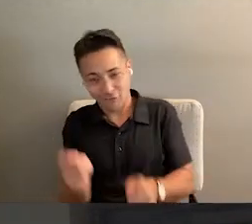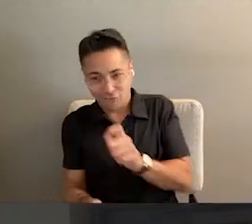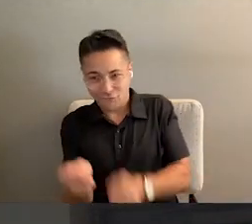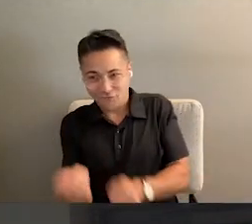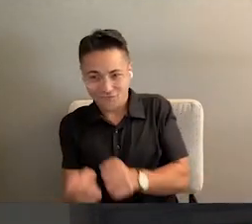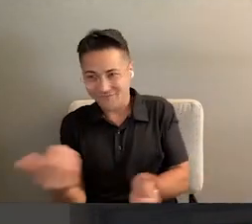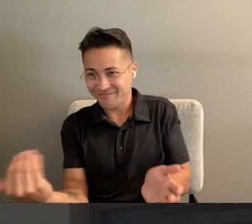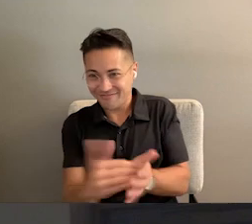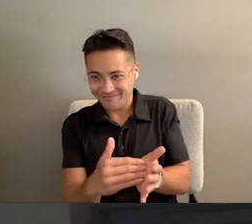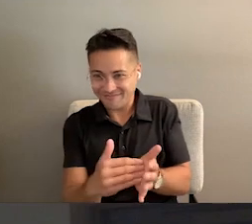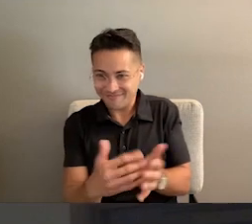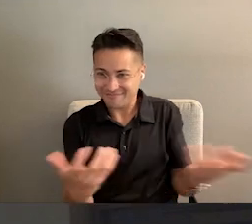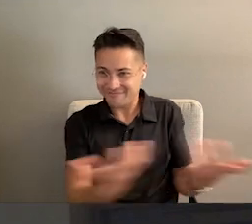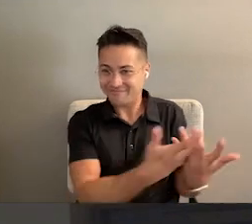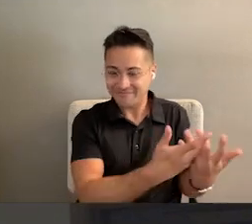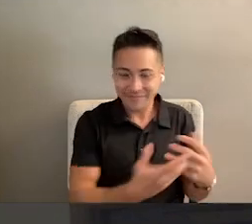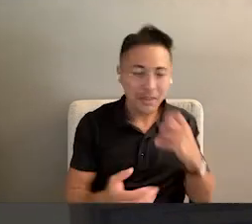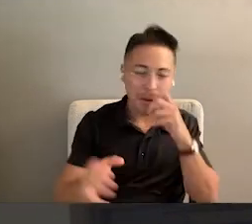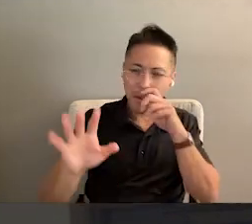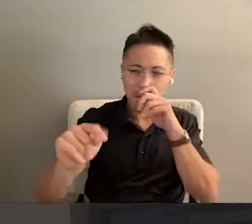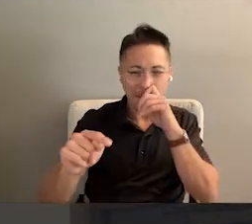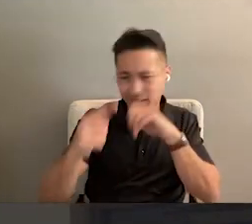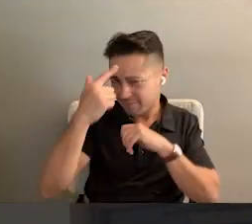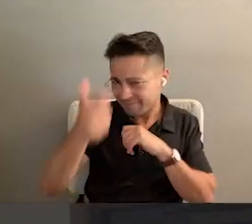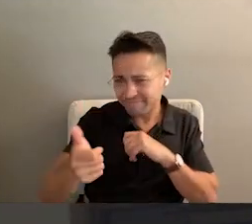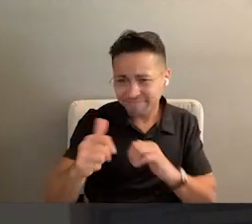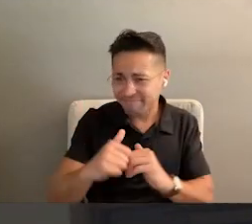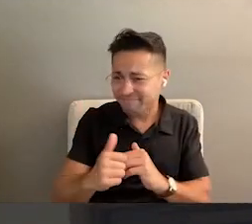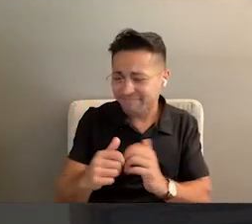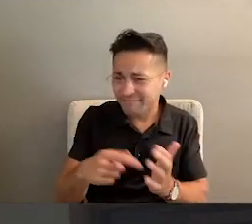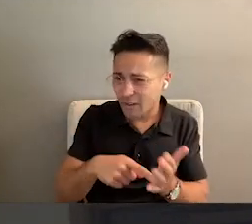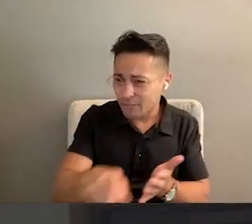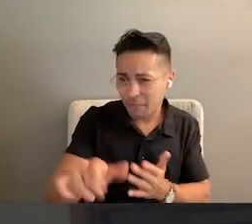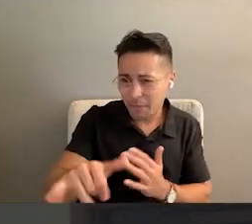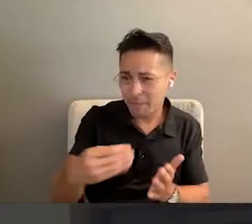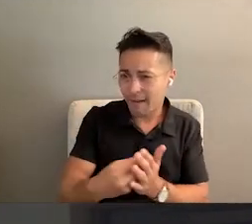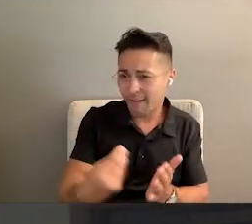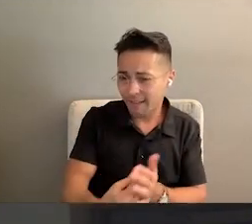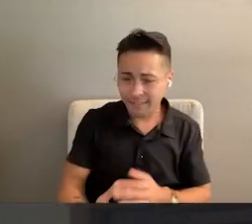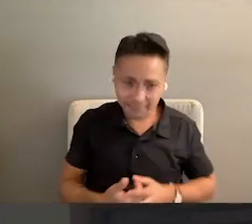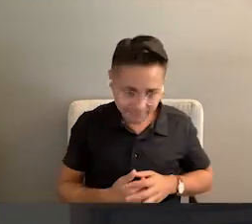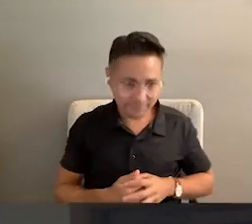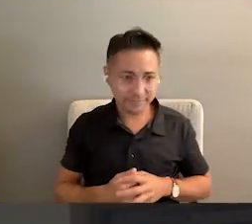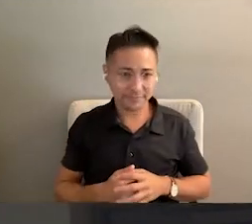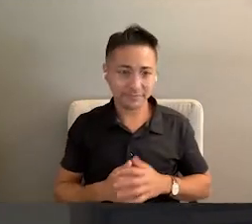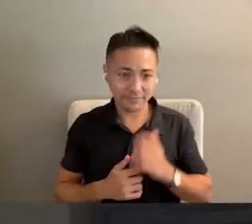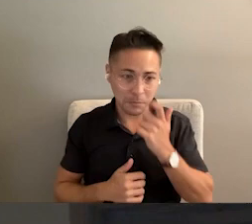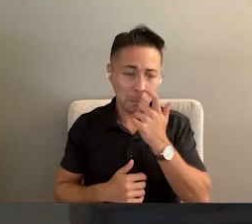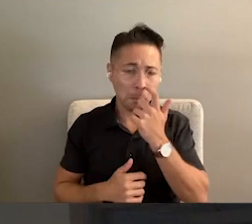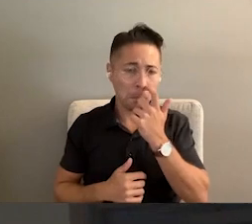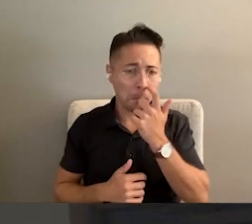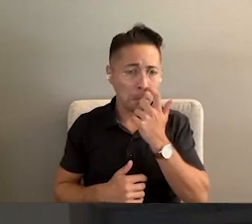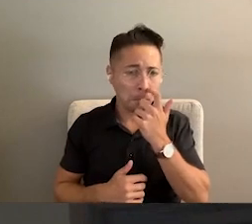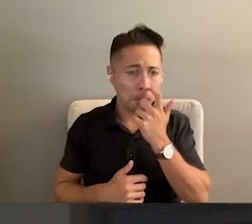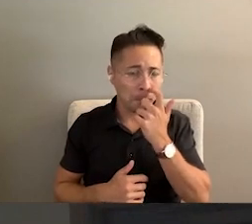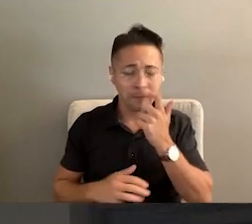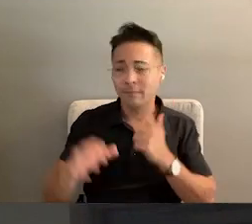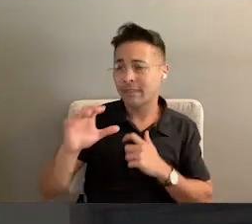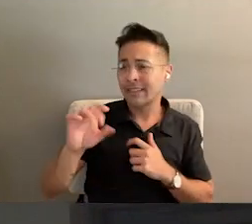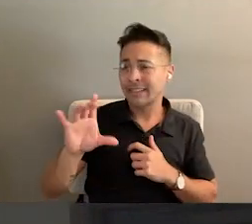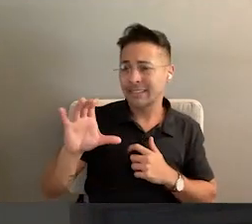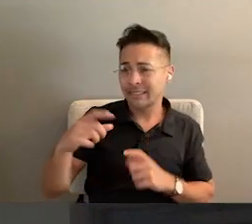changes. Then we have to do it all again. But then it's up to you how that money is spent, all